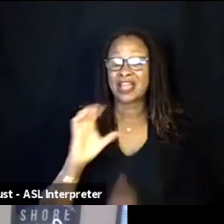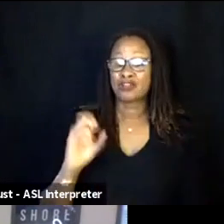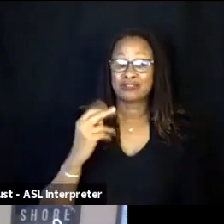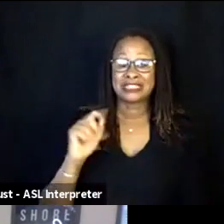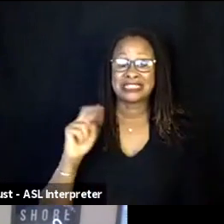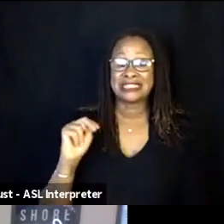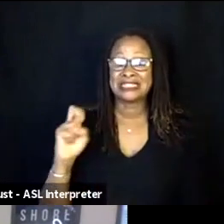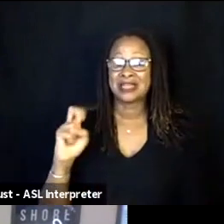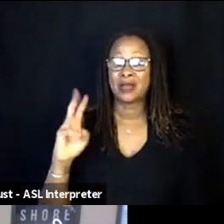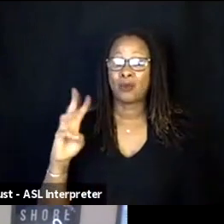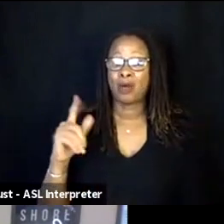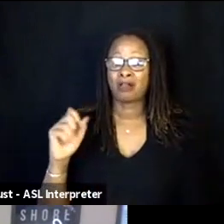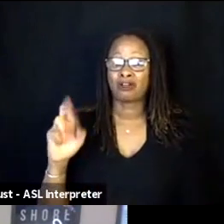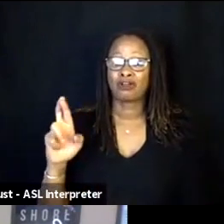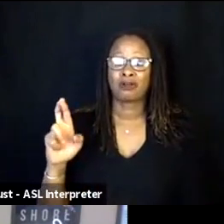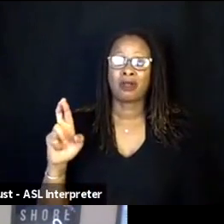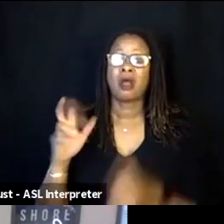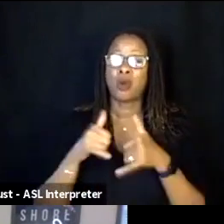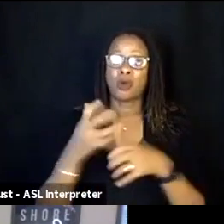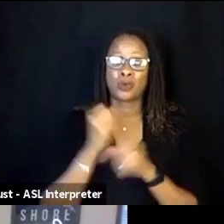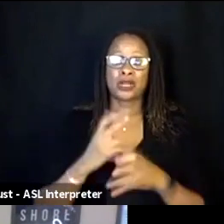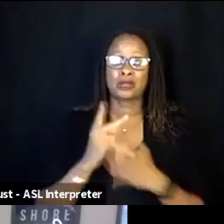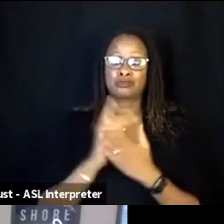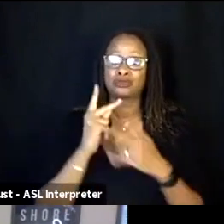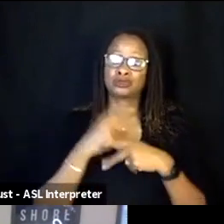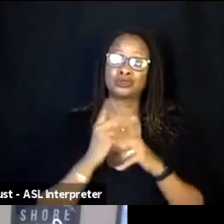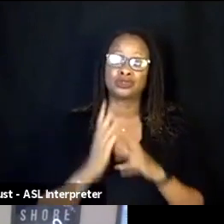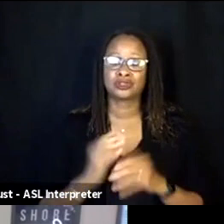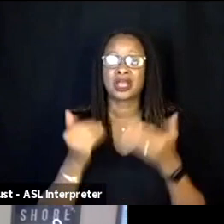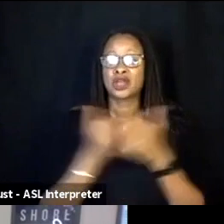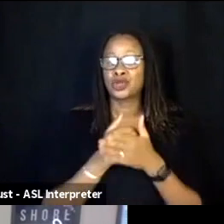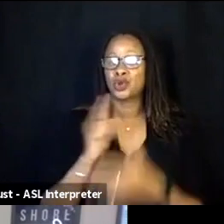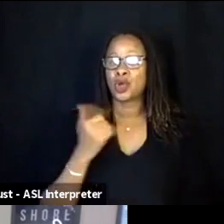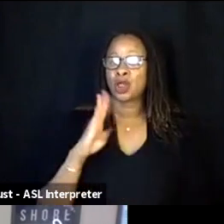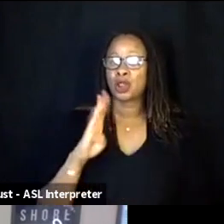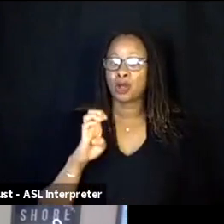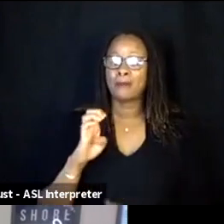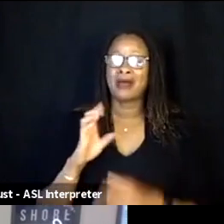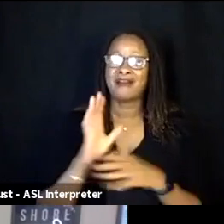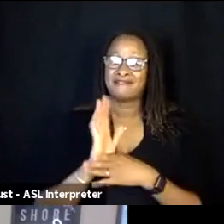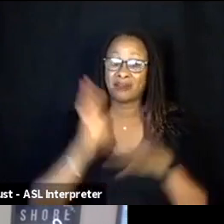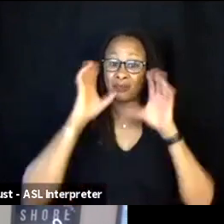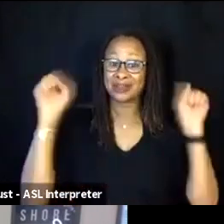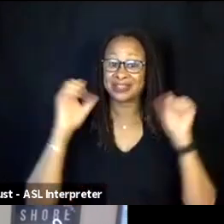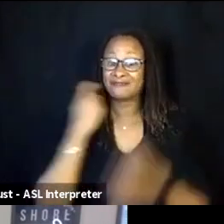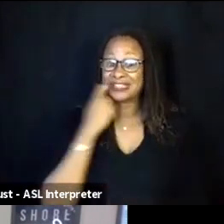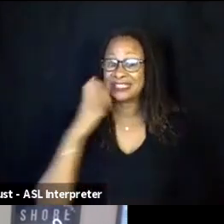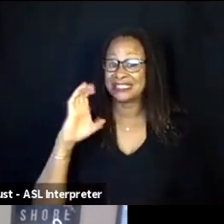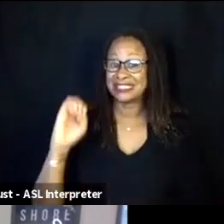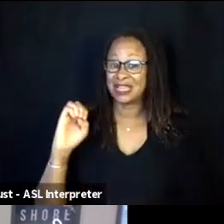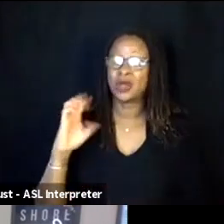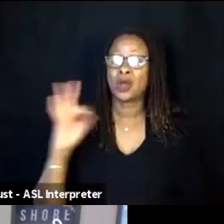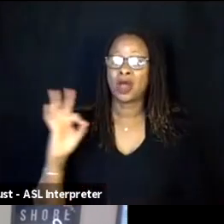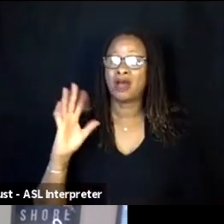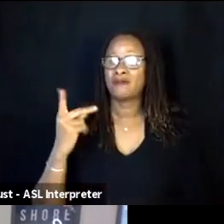Walker is an award-winning producer. She's the president of New Globe Films and the recent CEO and executive director of the Provincetown